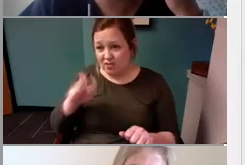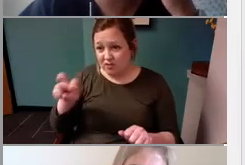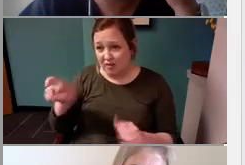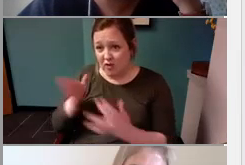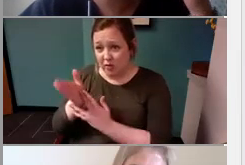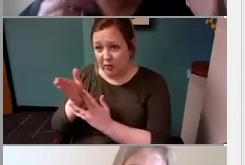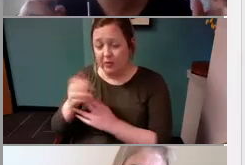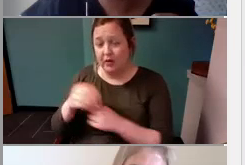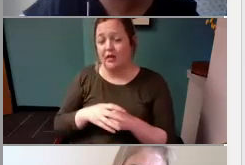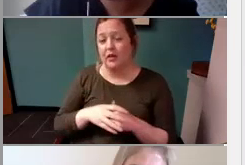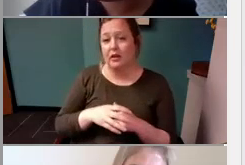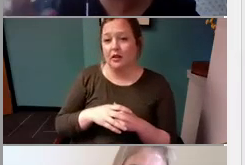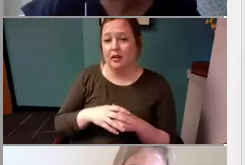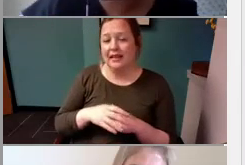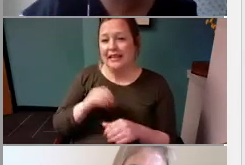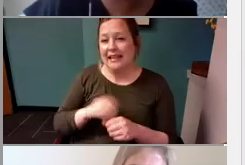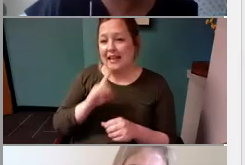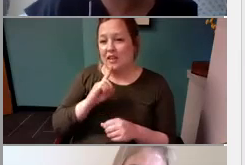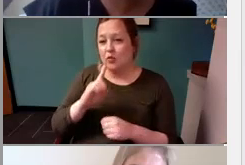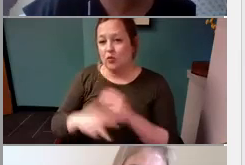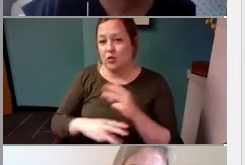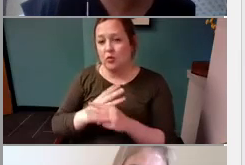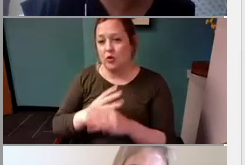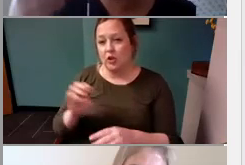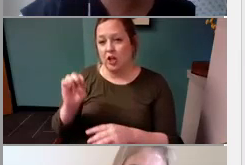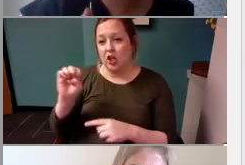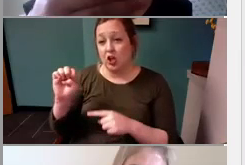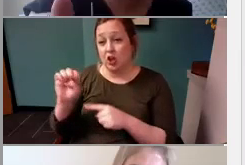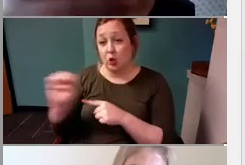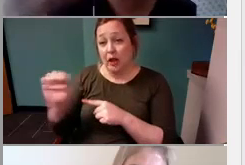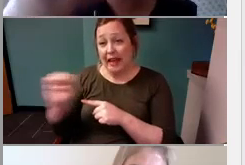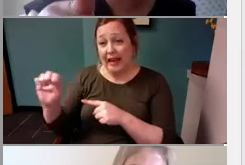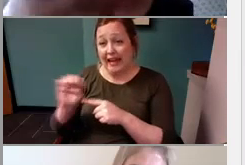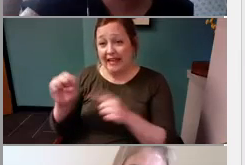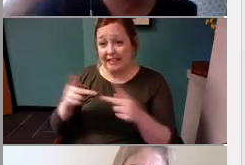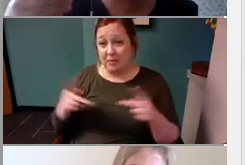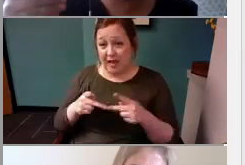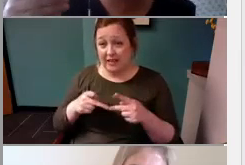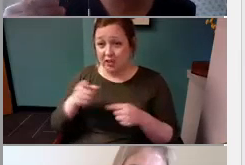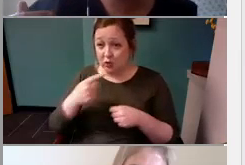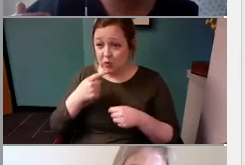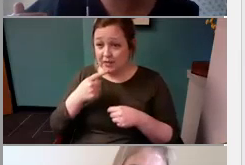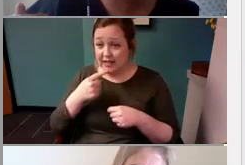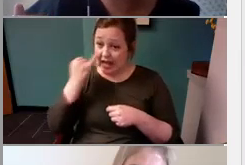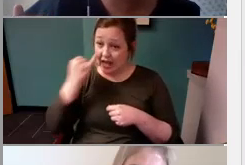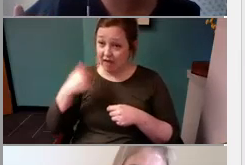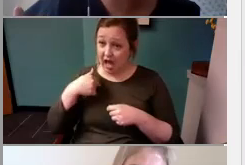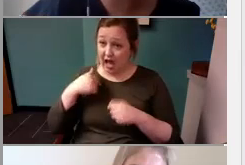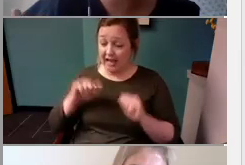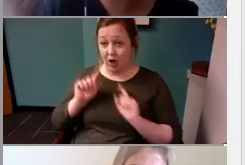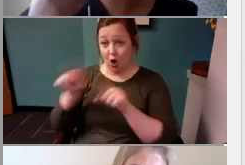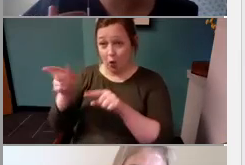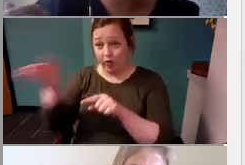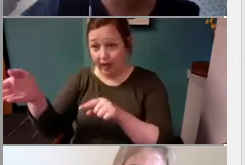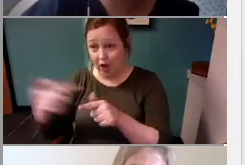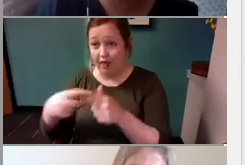not in the real world Euclidean space, we can say that if I can go from here to here, I can also come back from there. But you can imagine